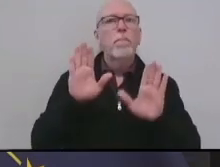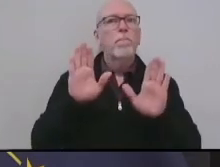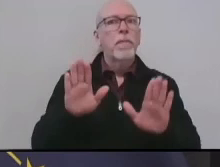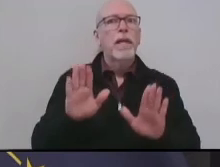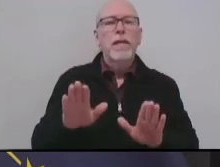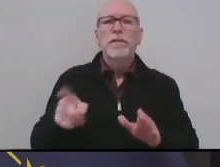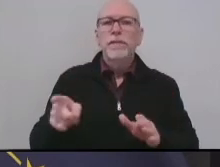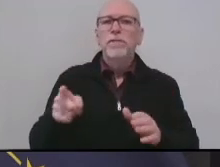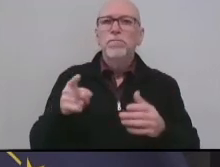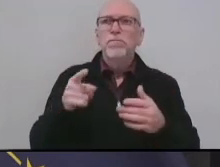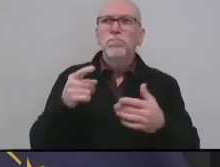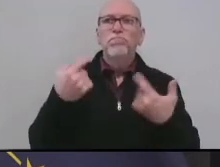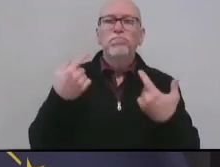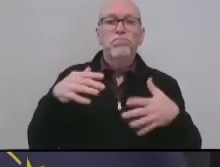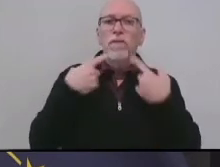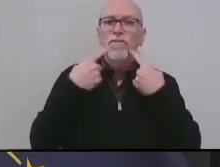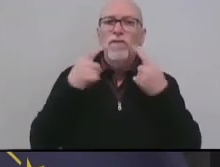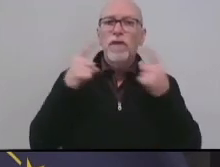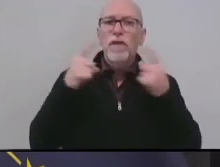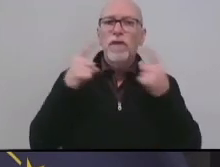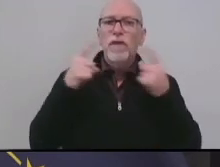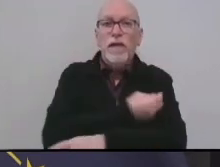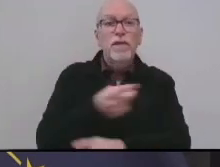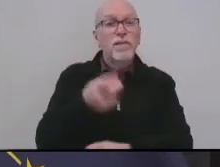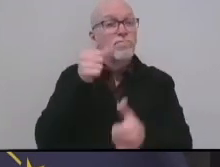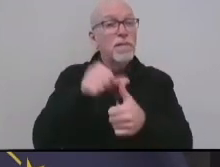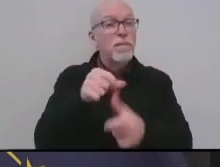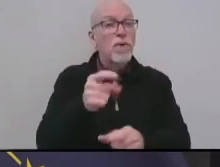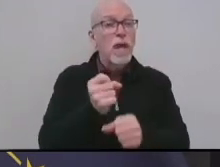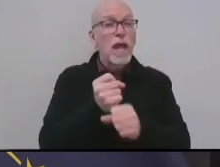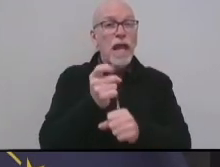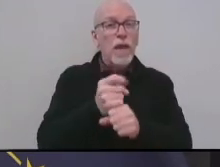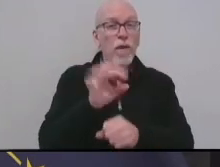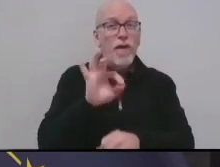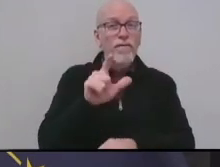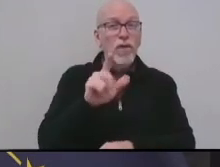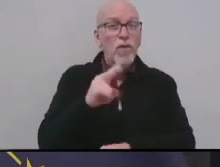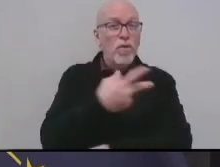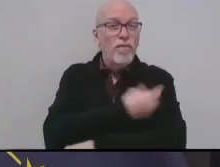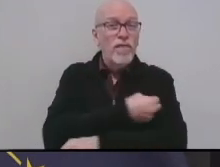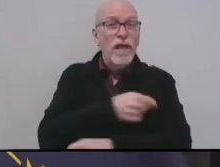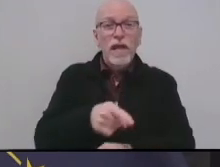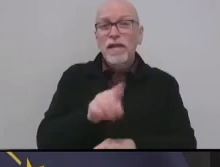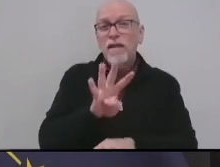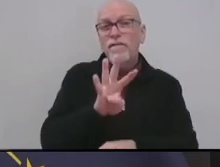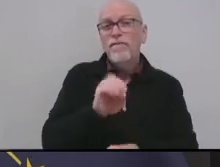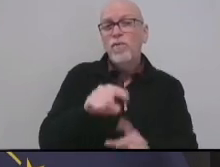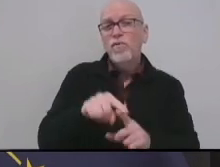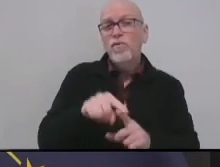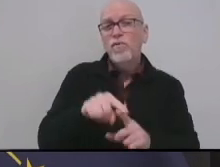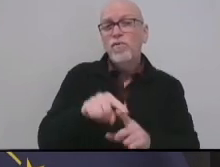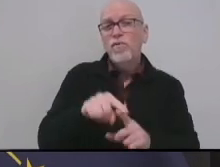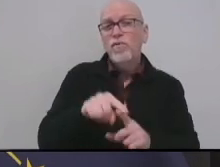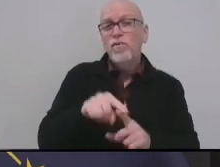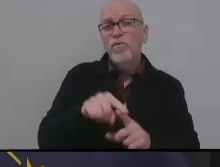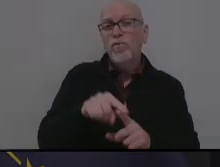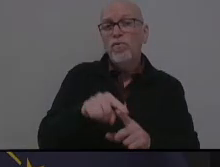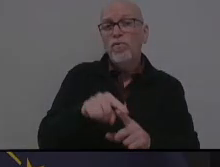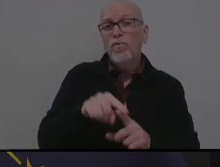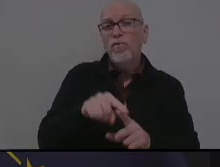effective vaccine. Remember that the annual flu vaccine is about 40 to 60% effective each year.